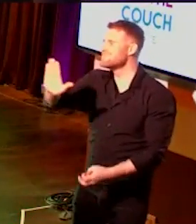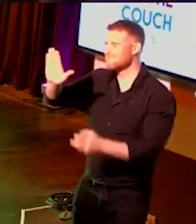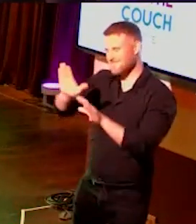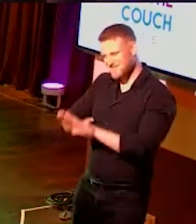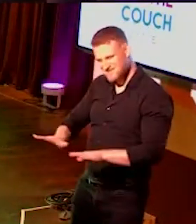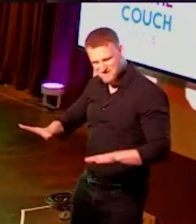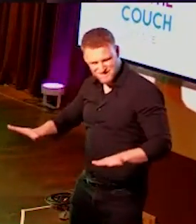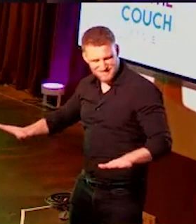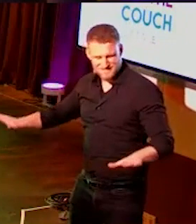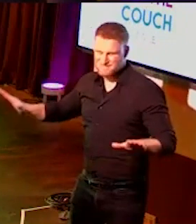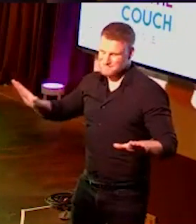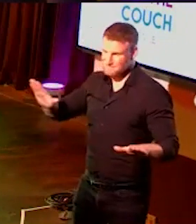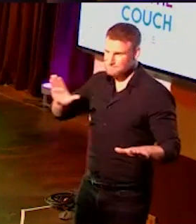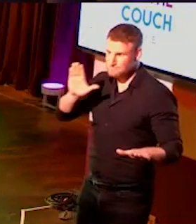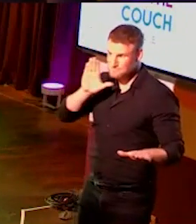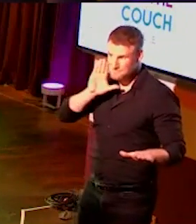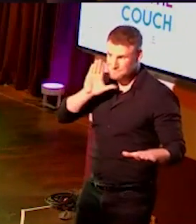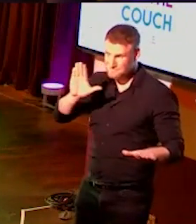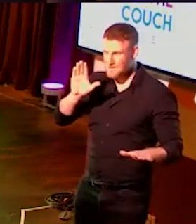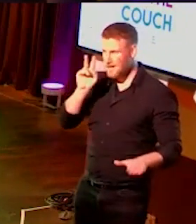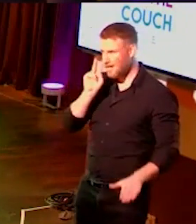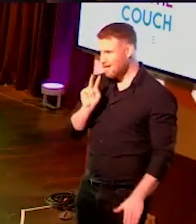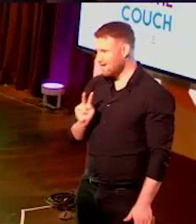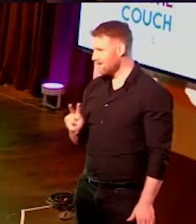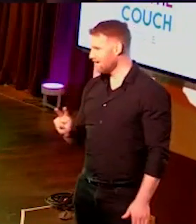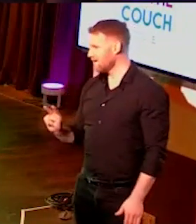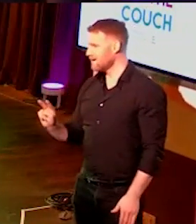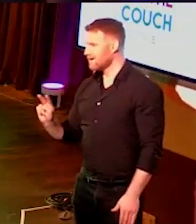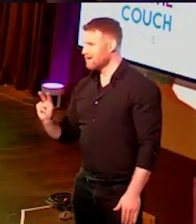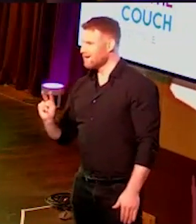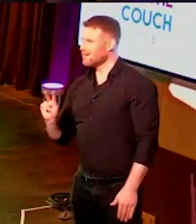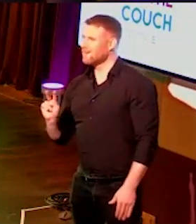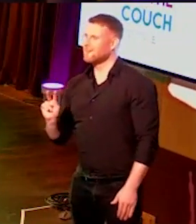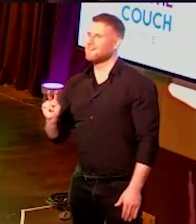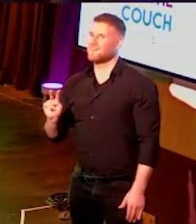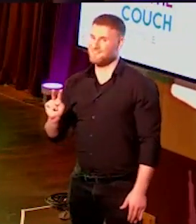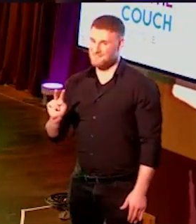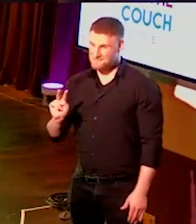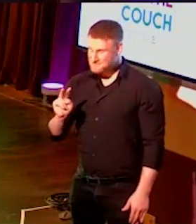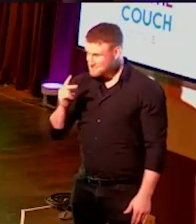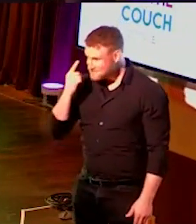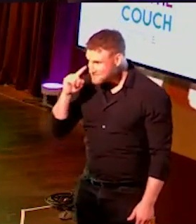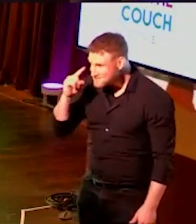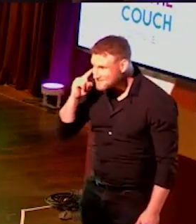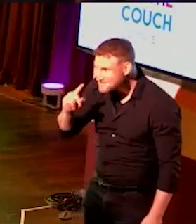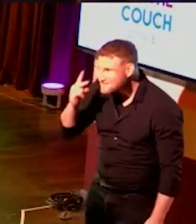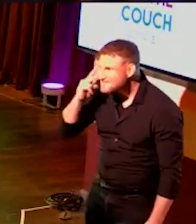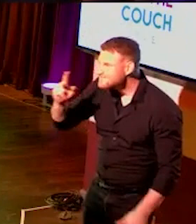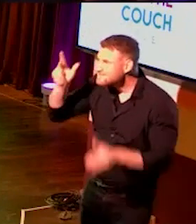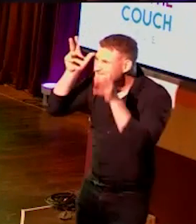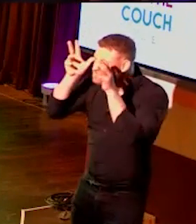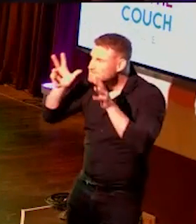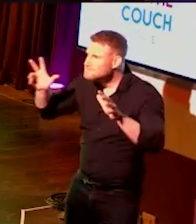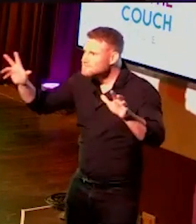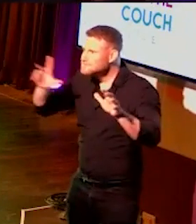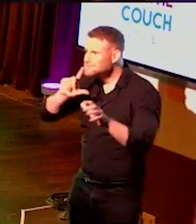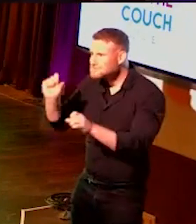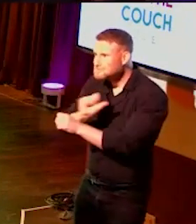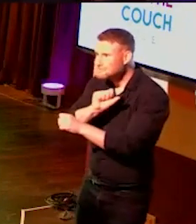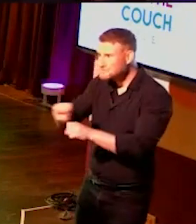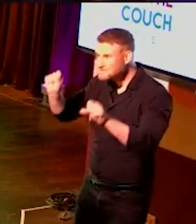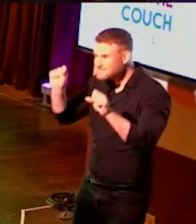mother's child is gonna spy to see if reindeer